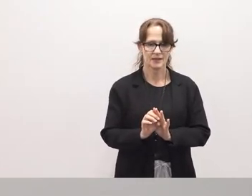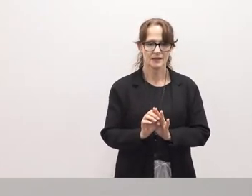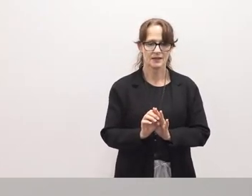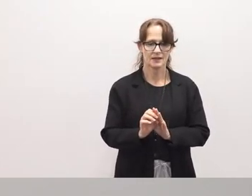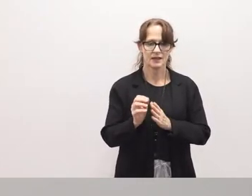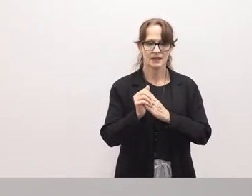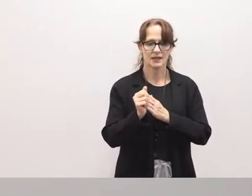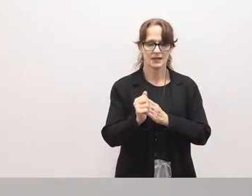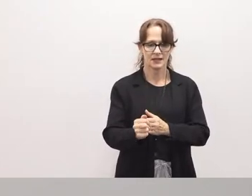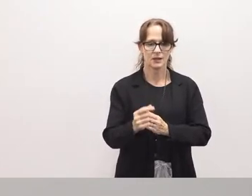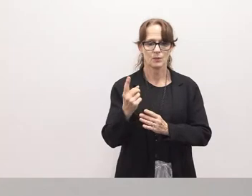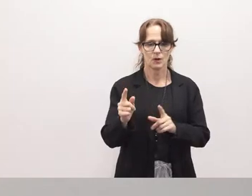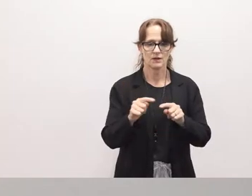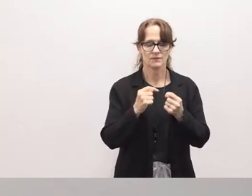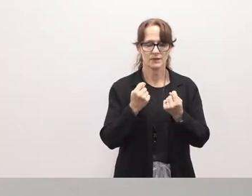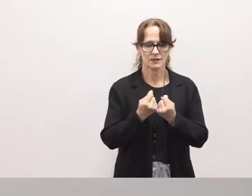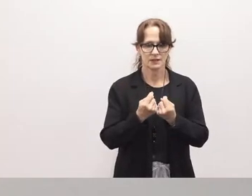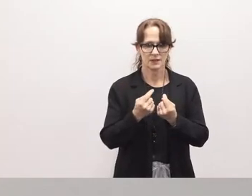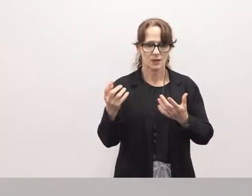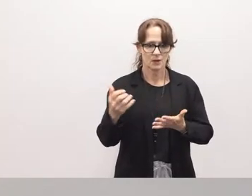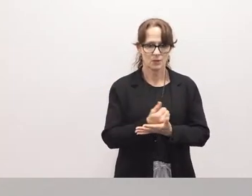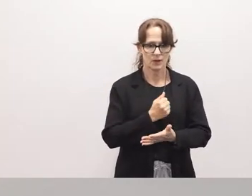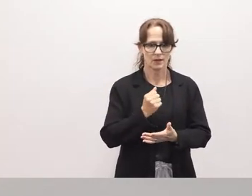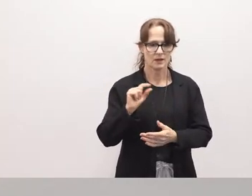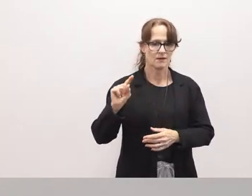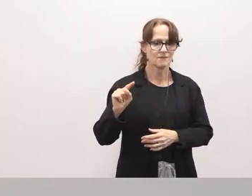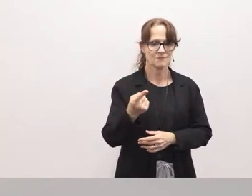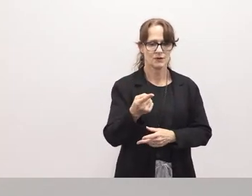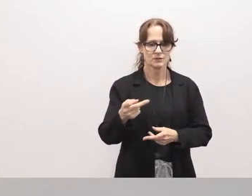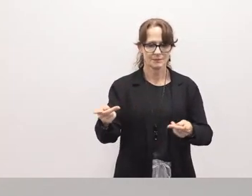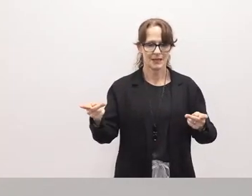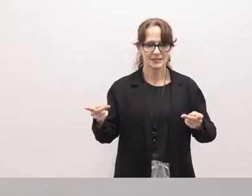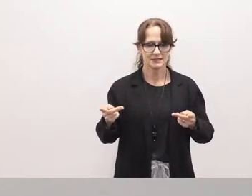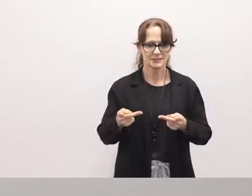led his, one of his teams to win first place,